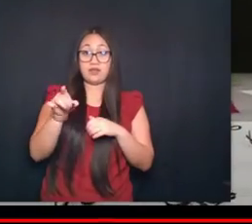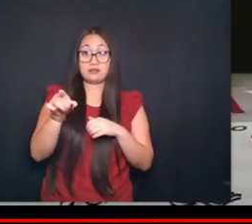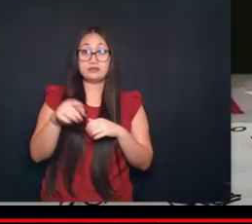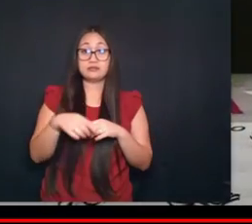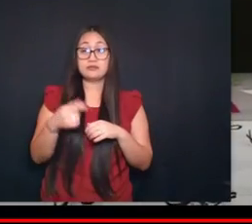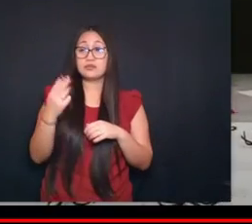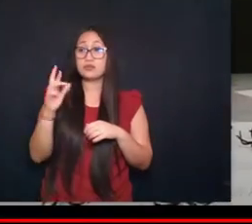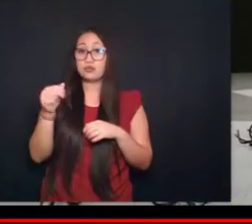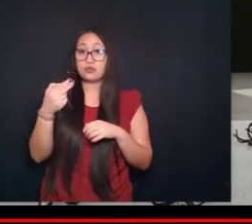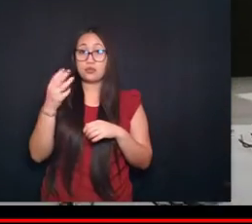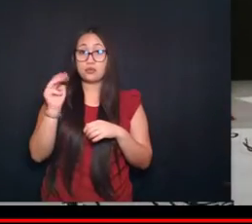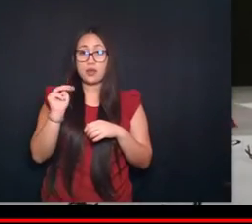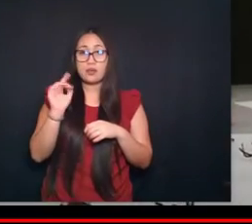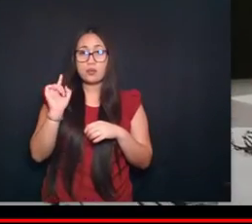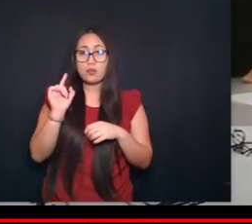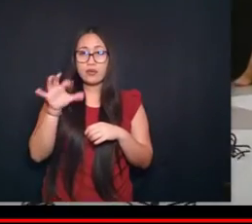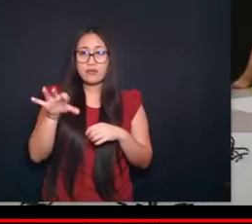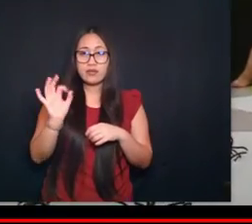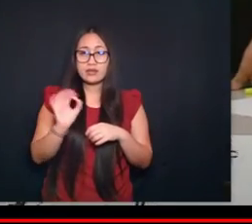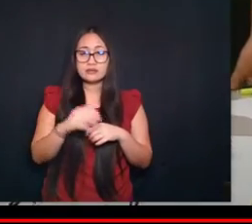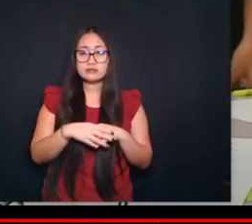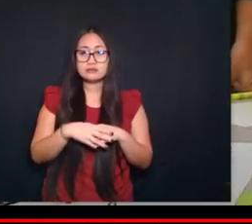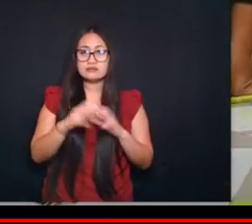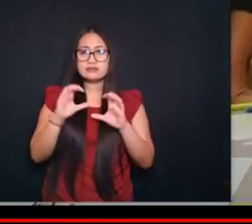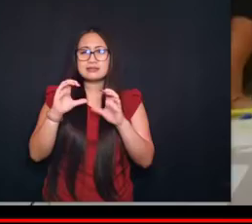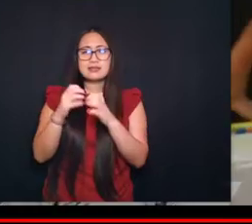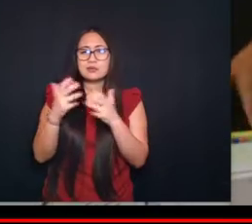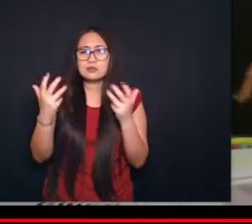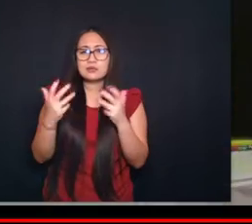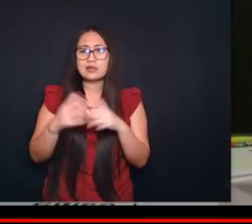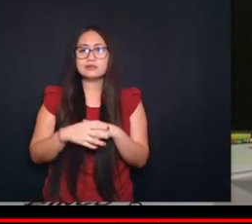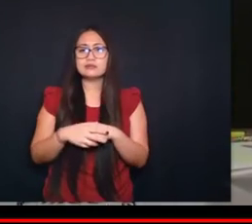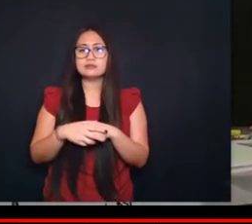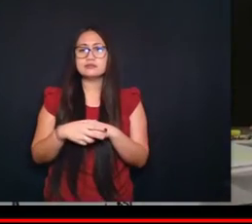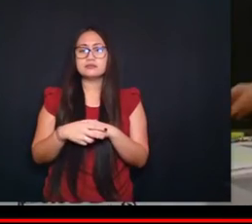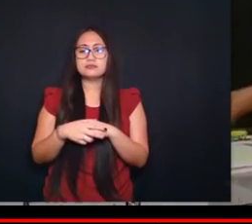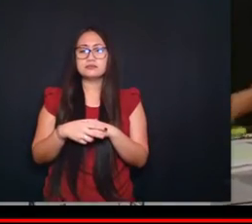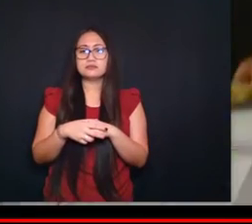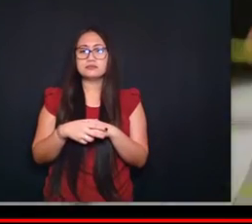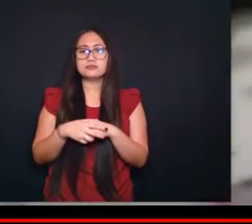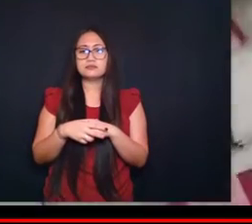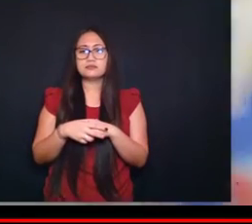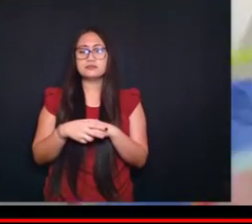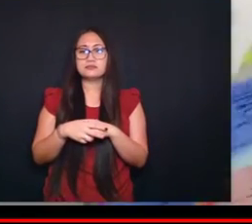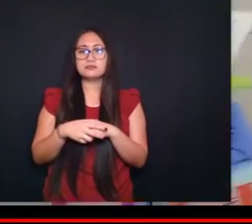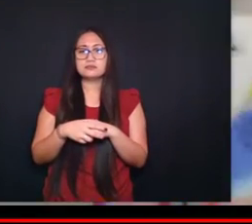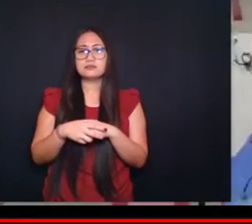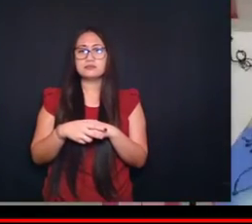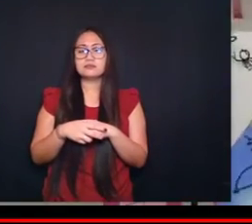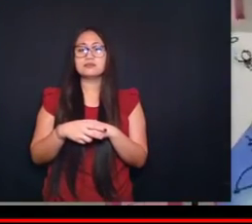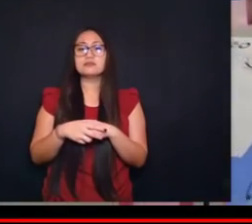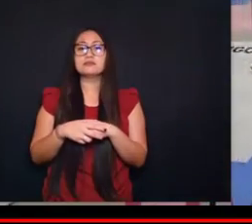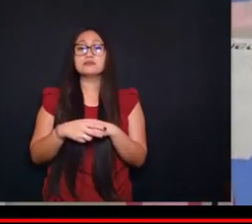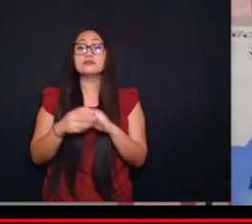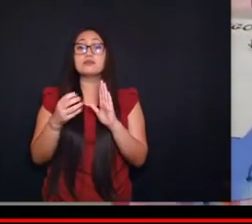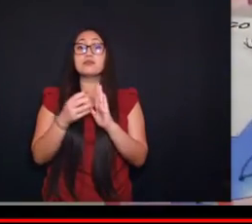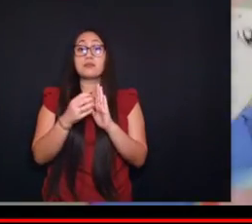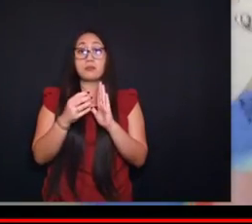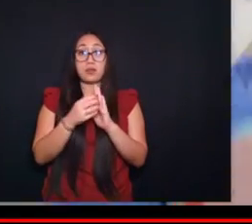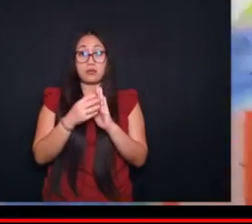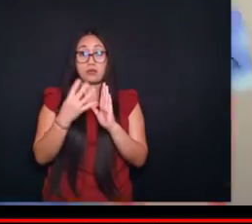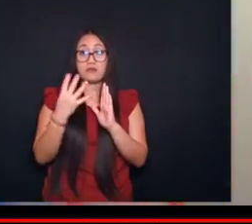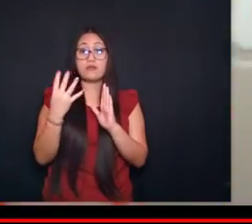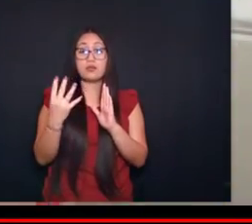Graham? What category are we going to put it in? It's in Paragraph 4. Paragraph